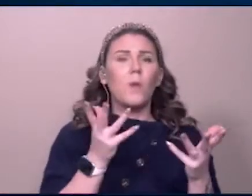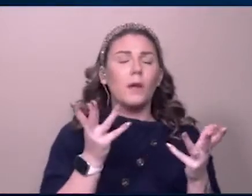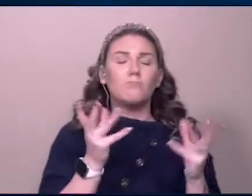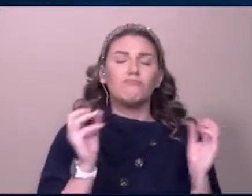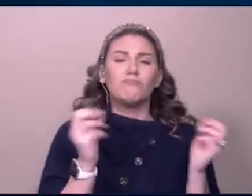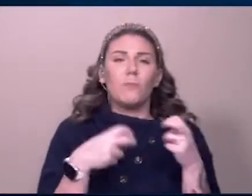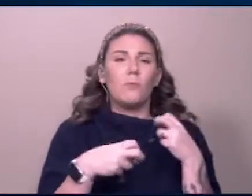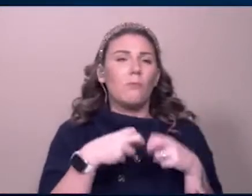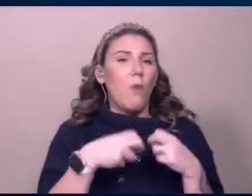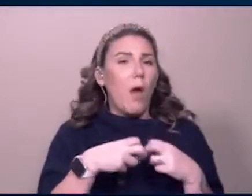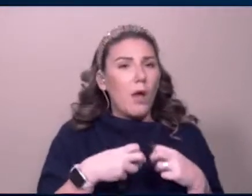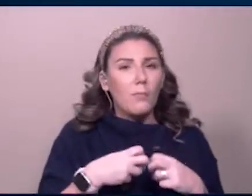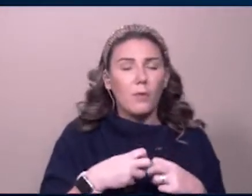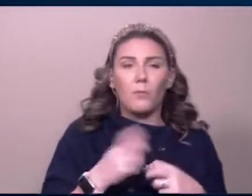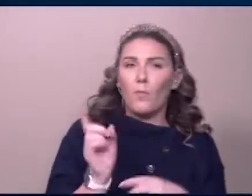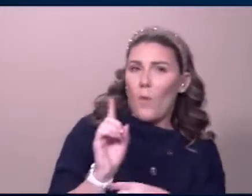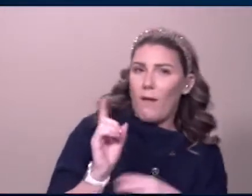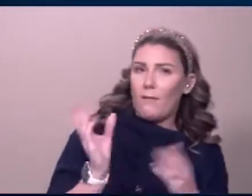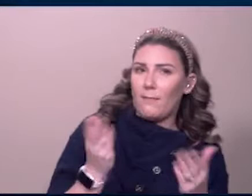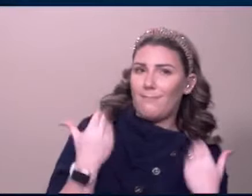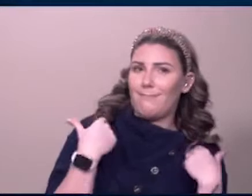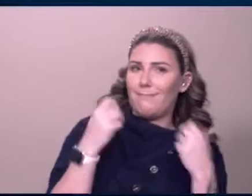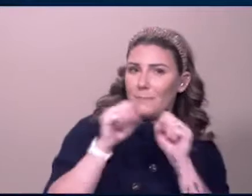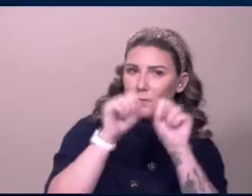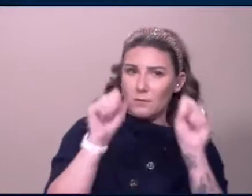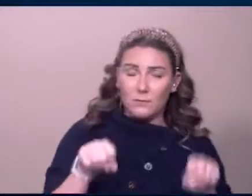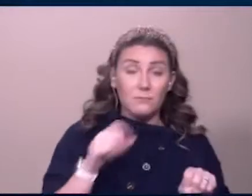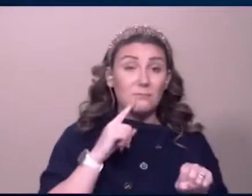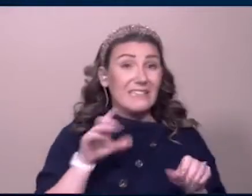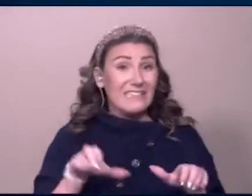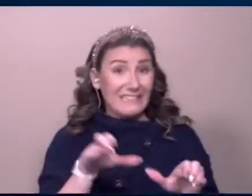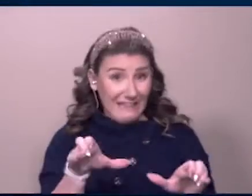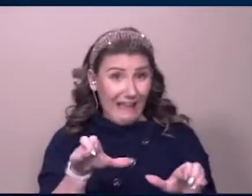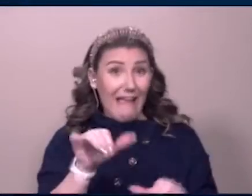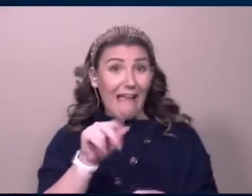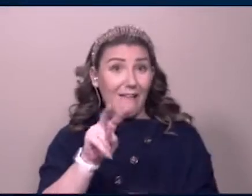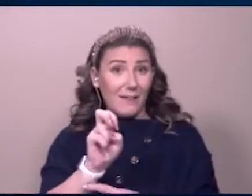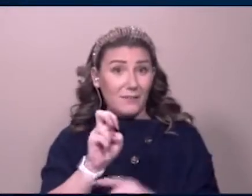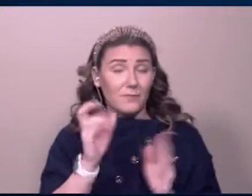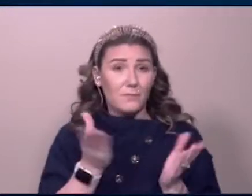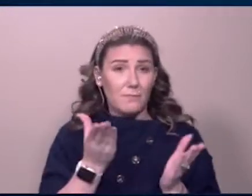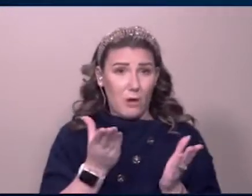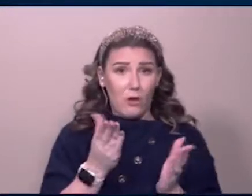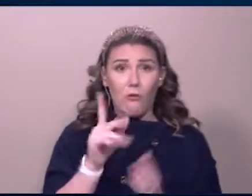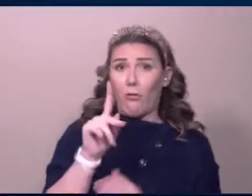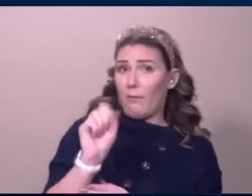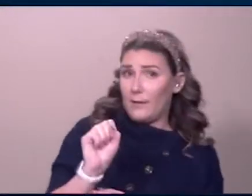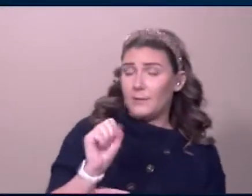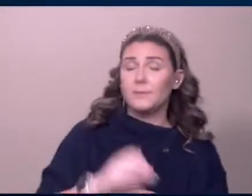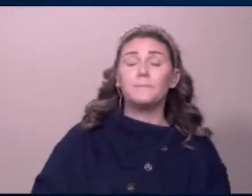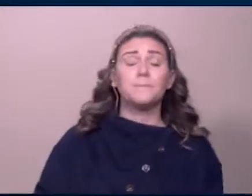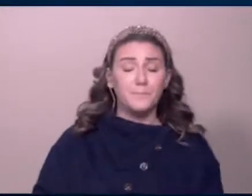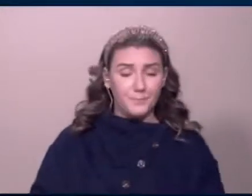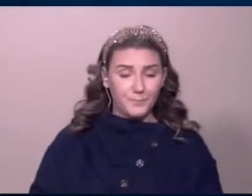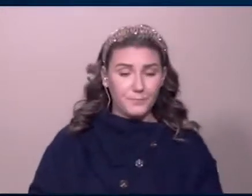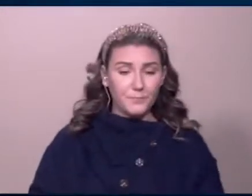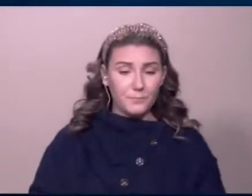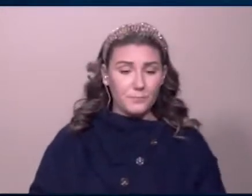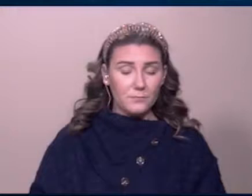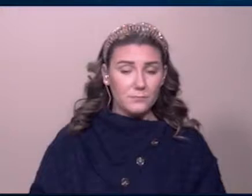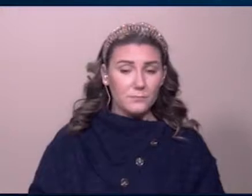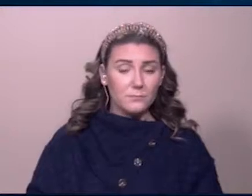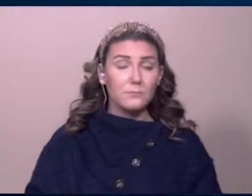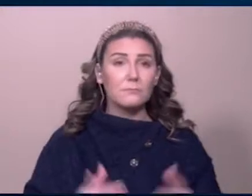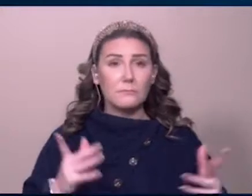the system. We do think it's active in the state, and we do think it is at least a major,